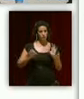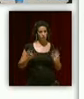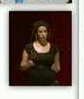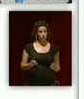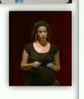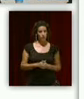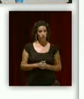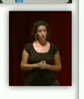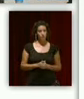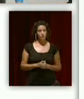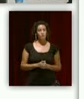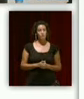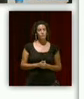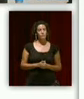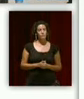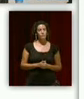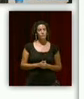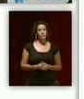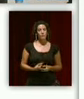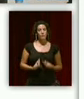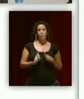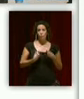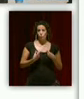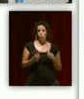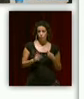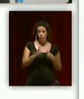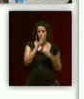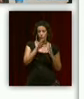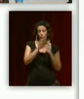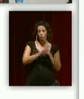The next window displays programming.